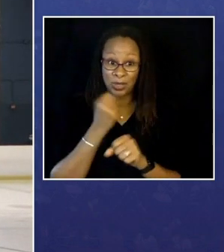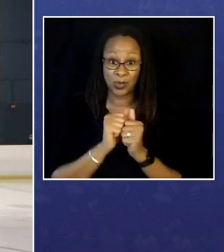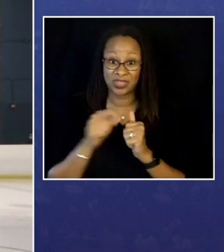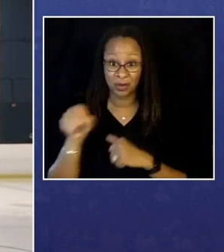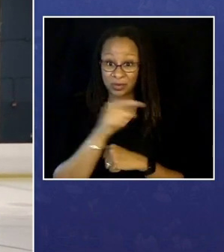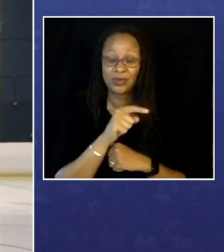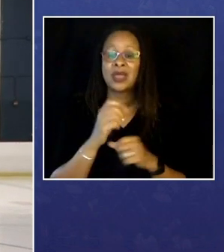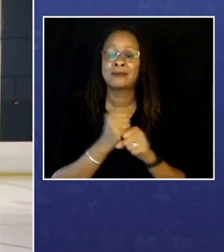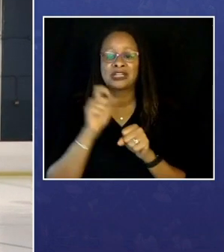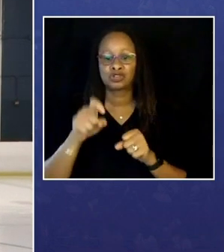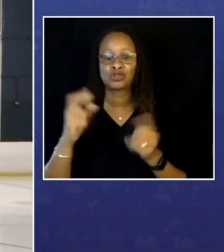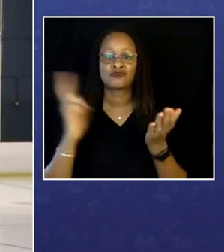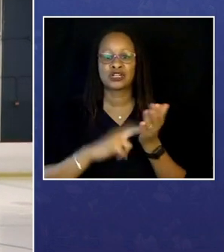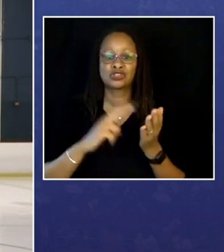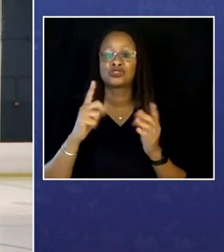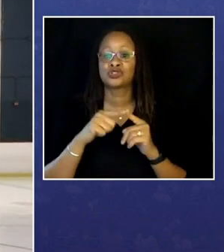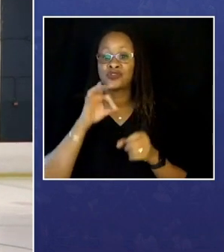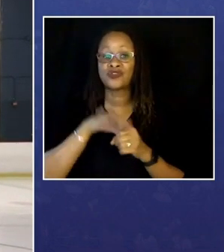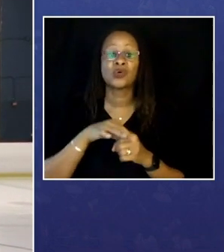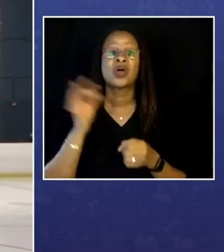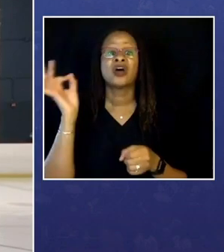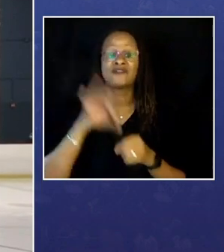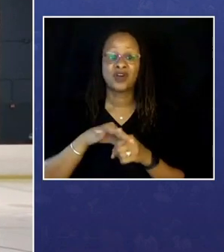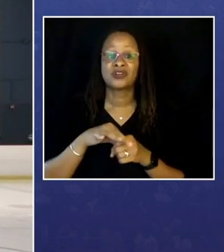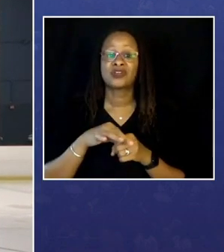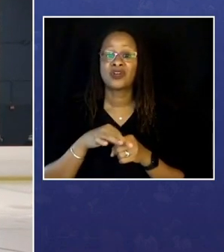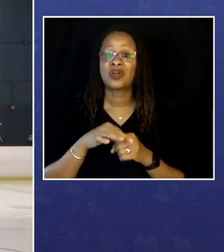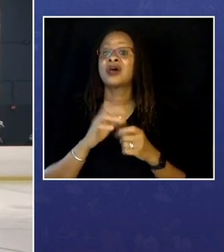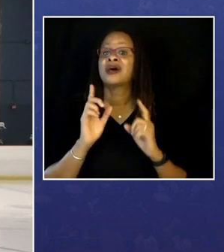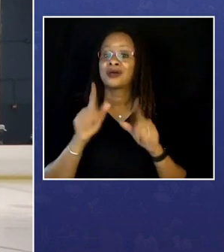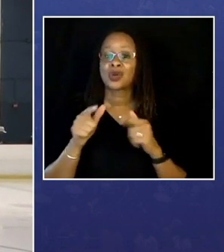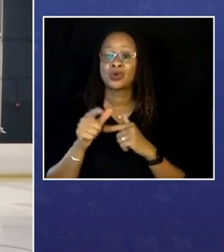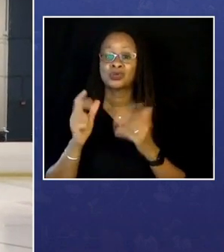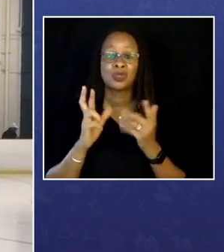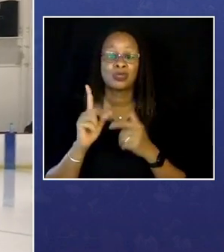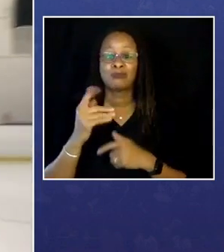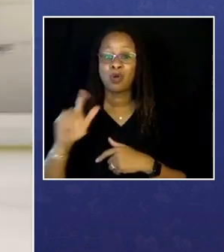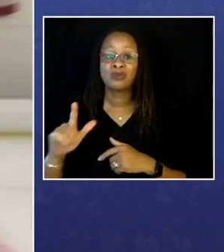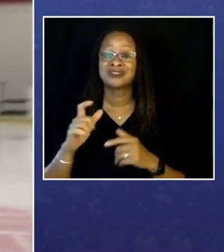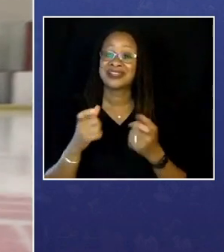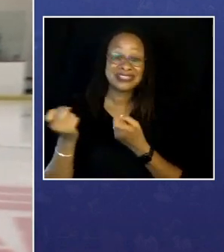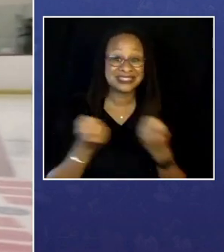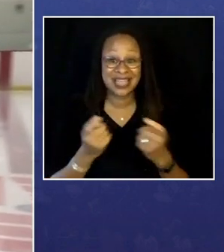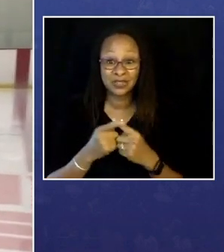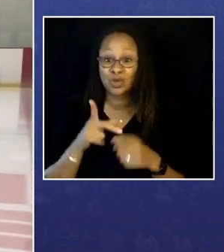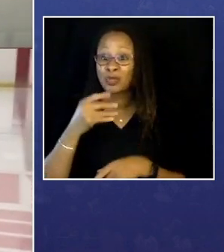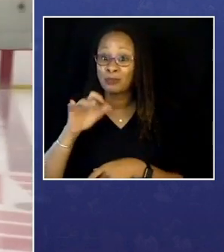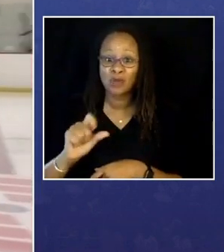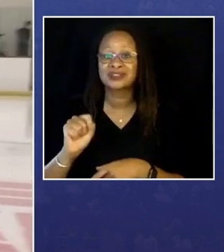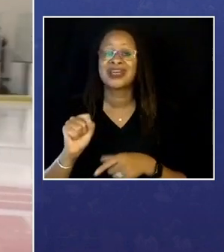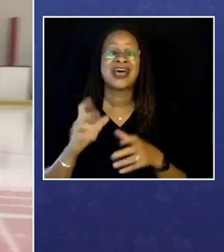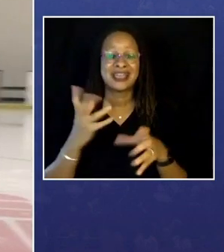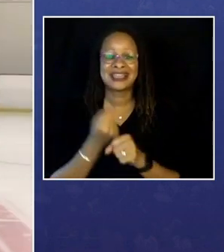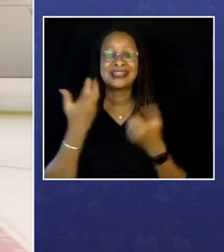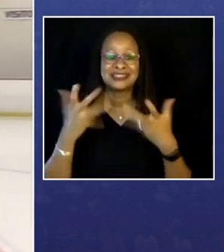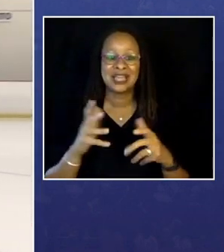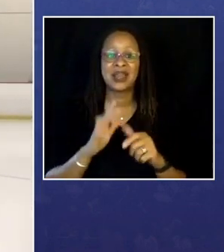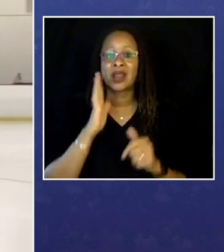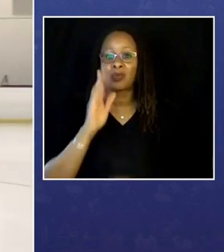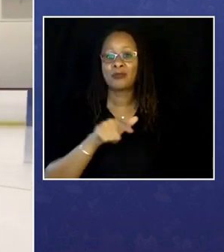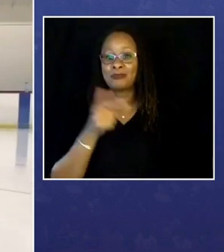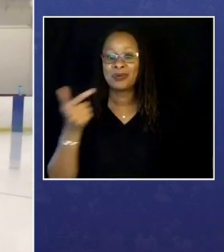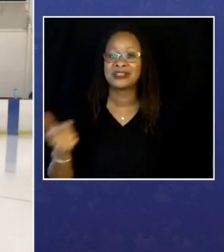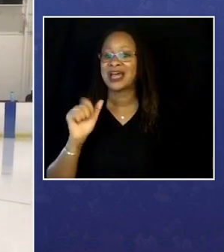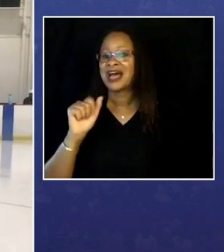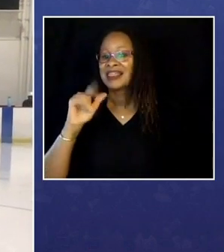so make sure you're registered to vote. Vote, run to the polls, skate to the polls, get it done. And I'm gonna pass it